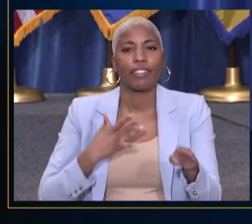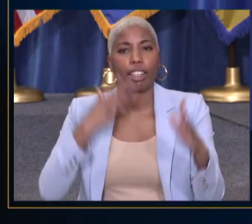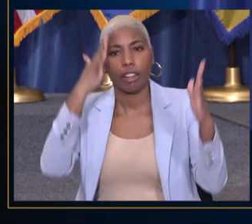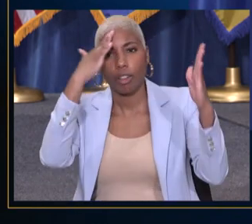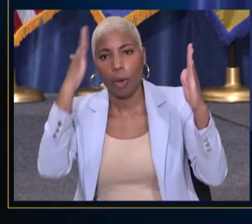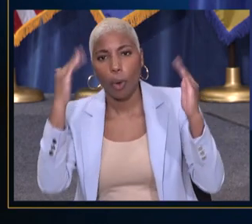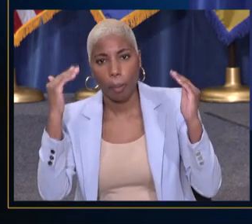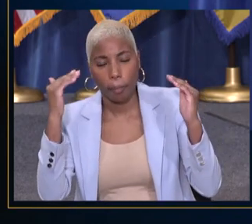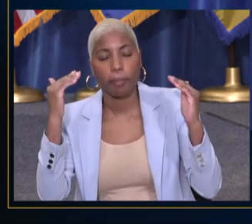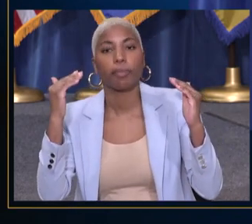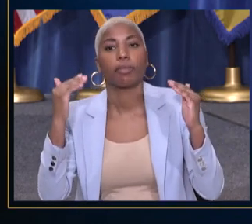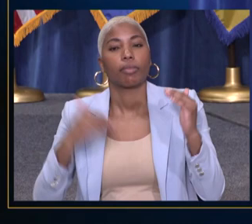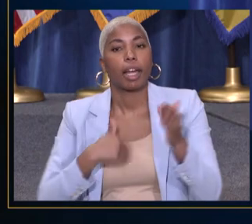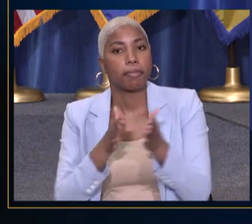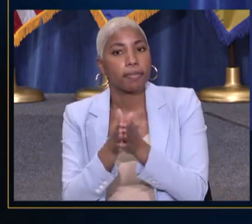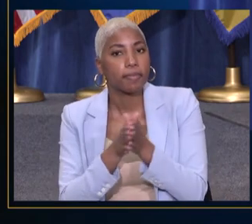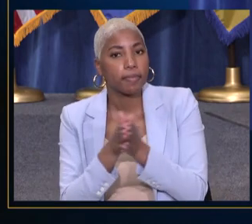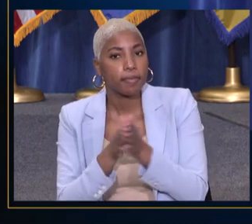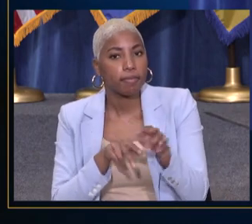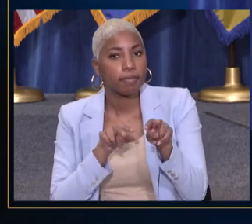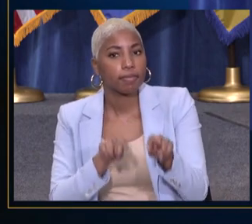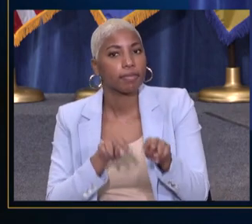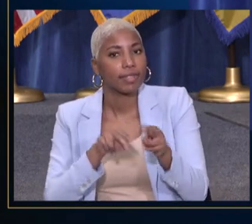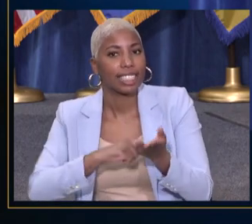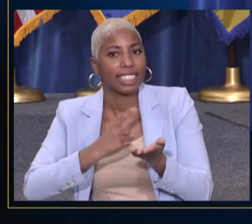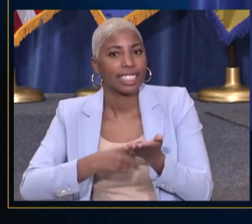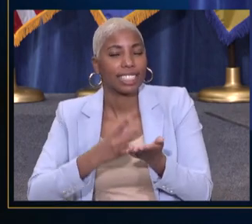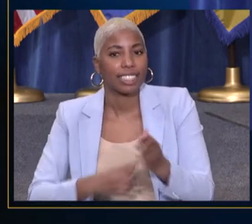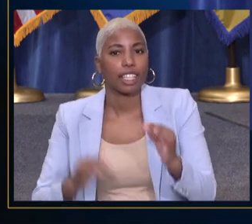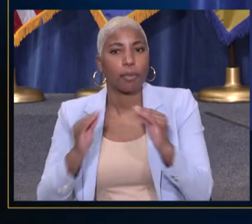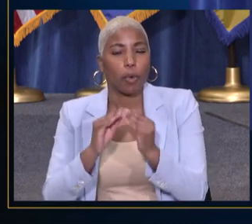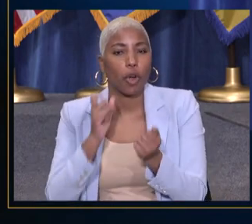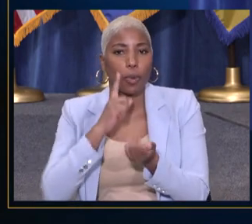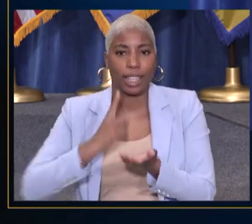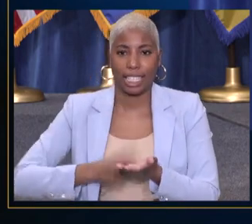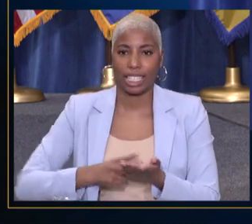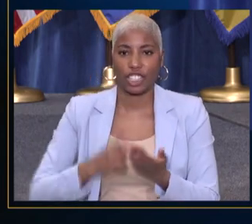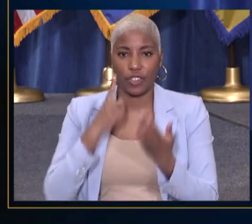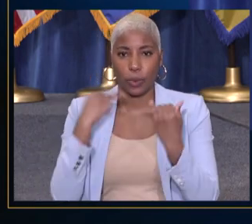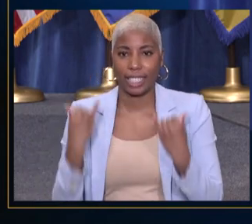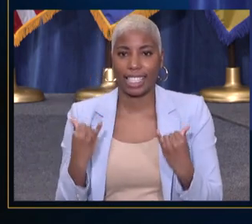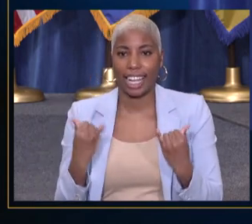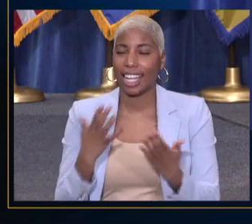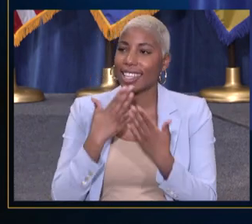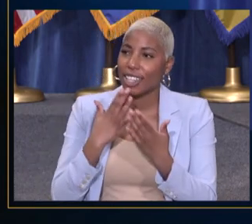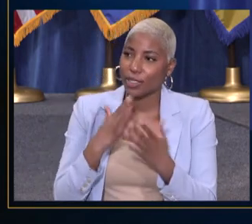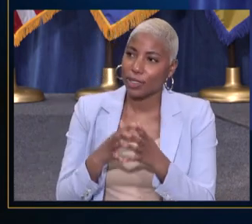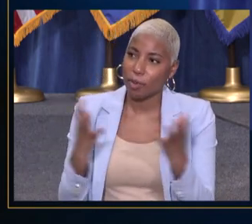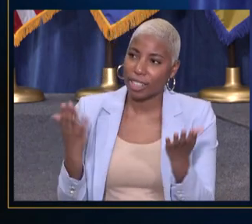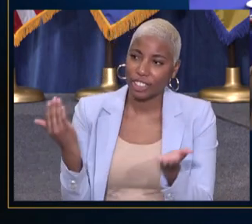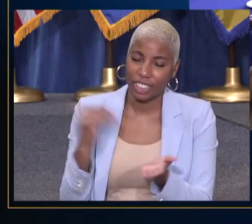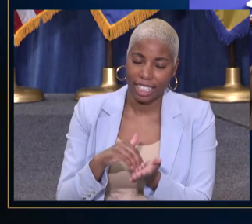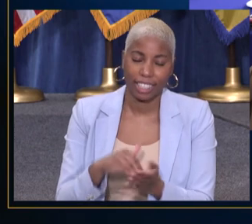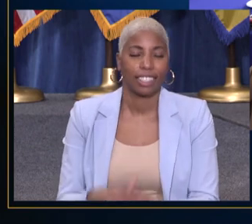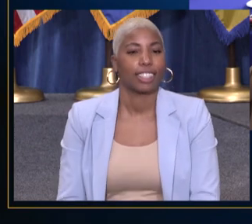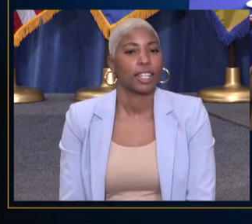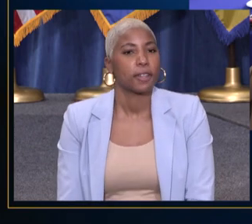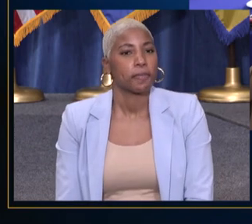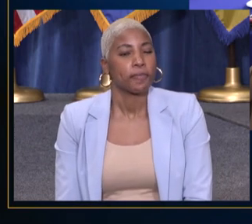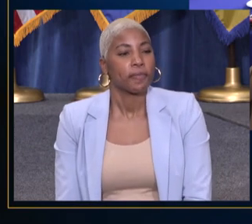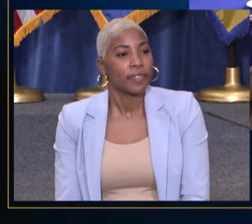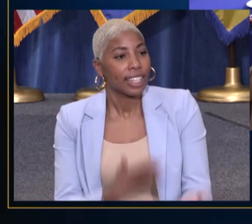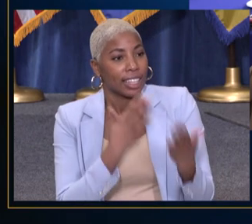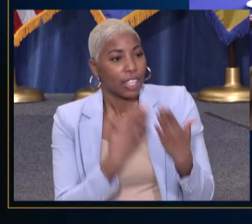And I'm certainly looking forward to discussing a bit more of that through the conversation today. So thank you so much again. Thank you. Thank